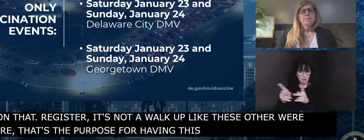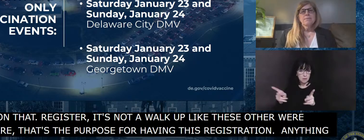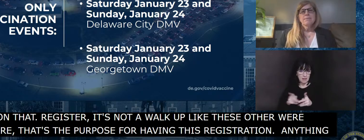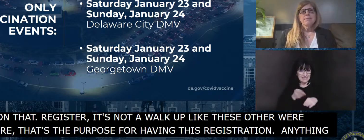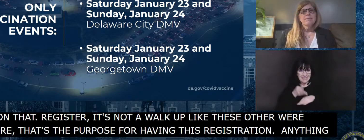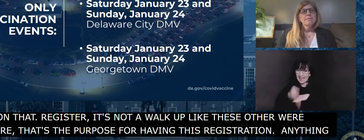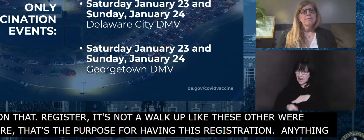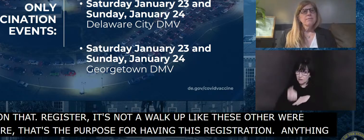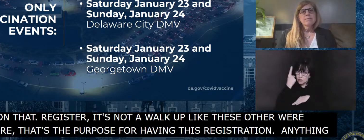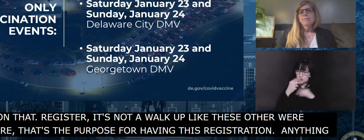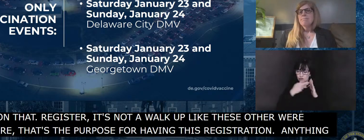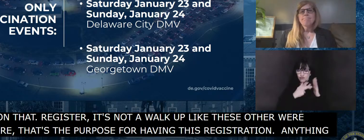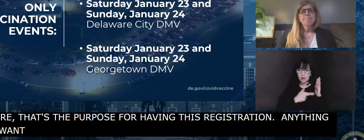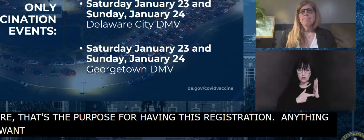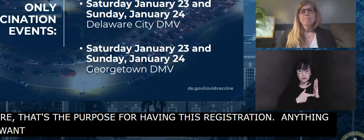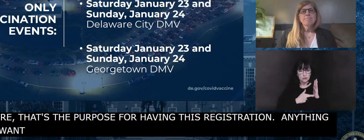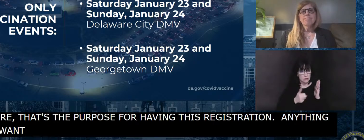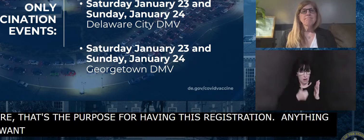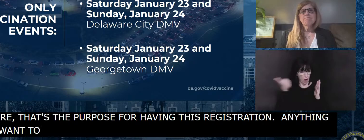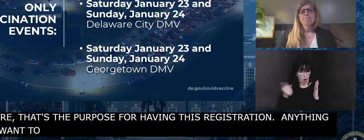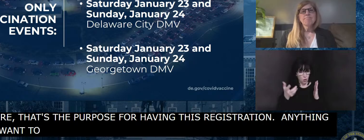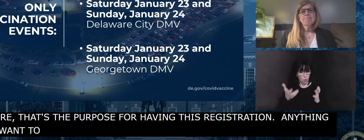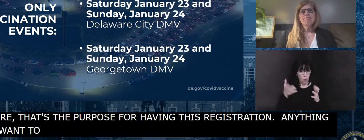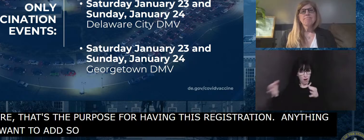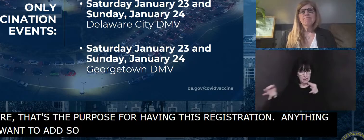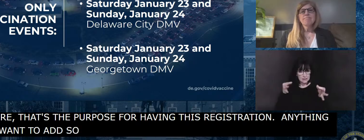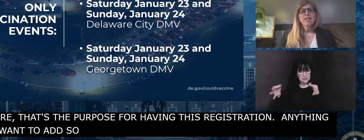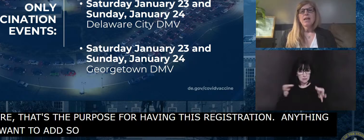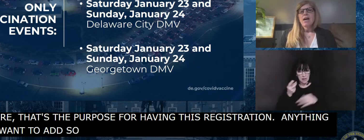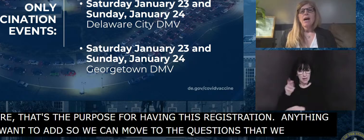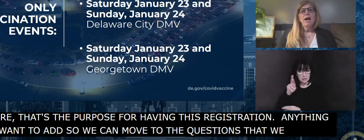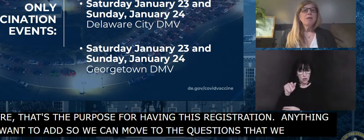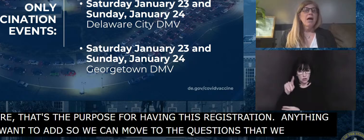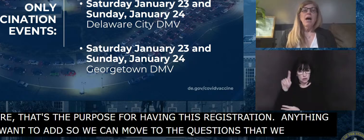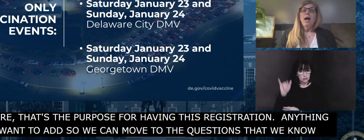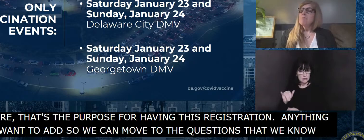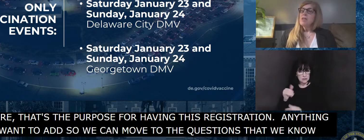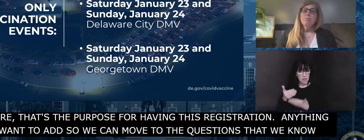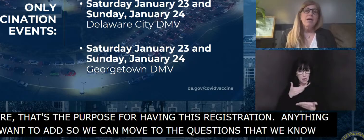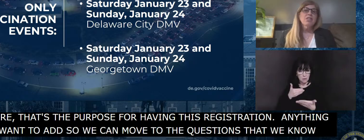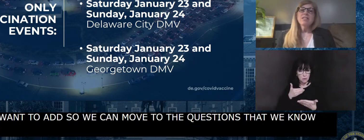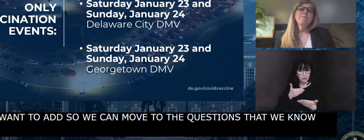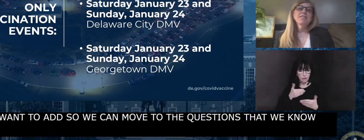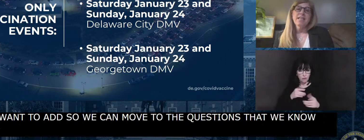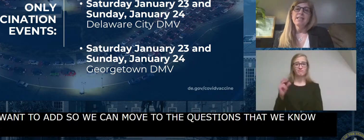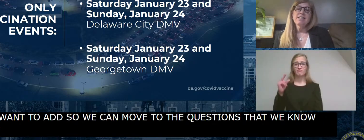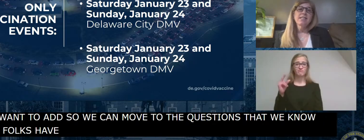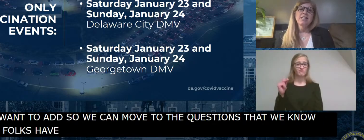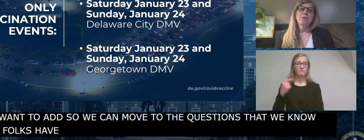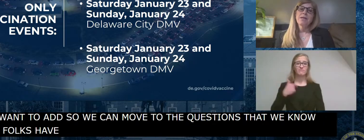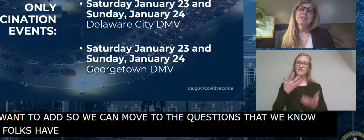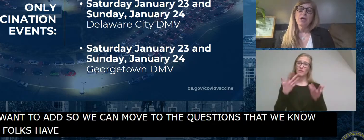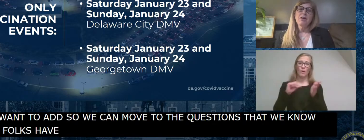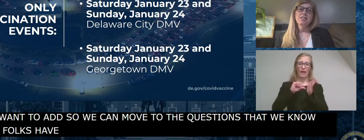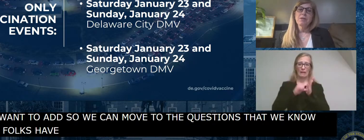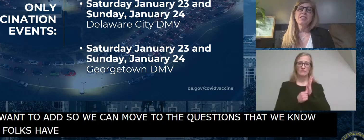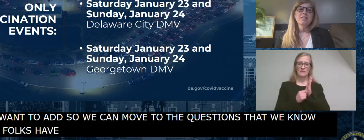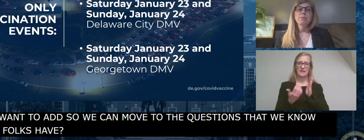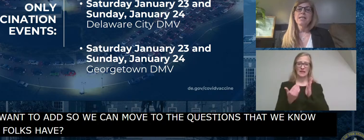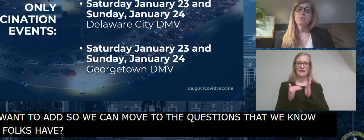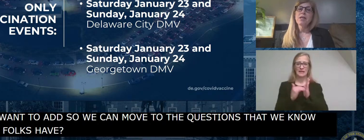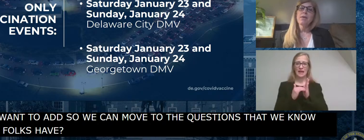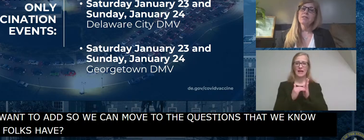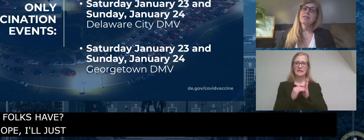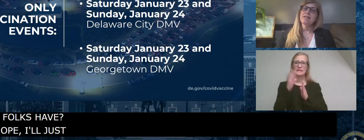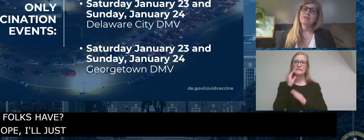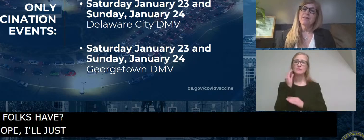we can quickly move to the questions that we know that folks have. All right. Nope, I'll just emphasize, because our experience this